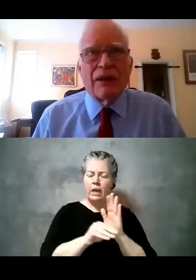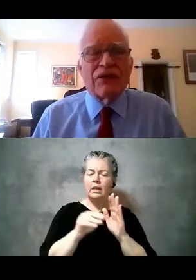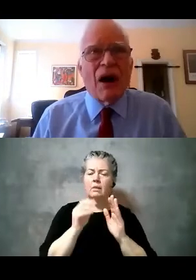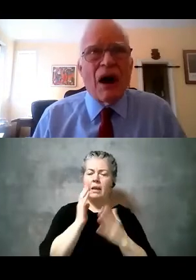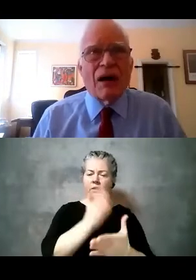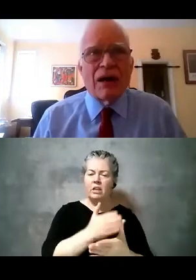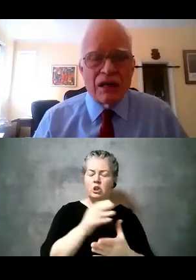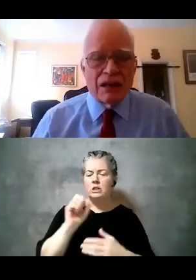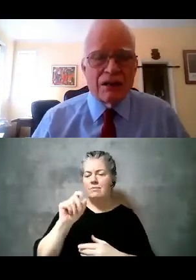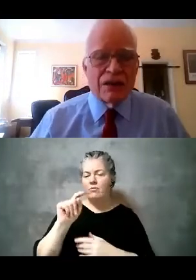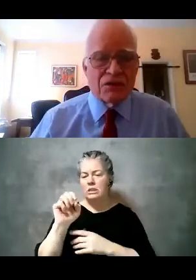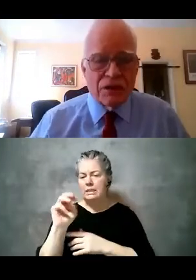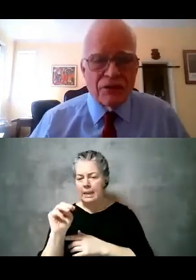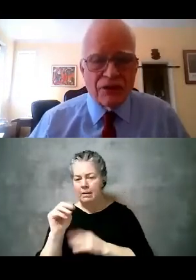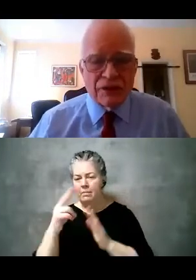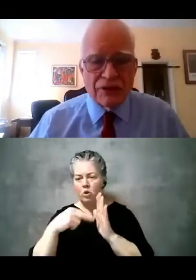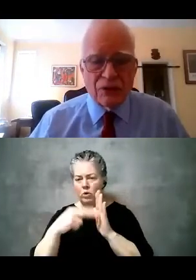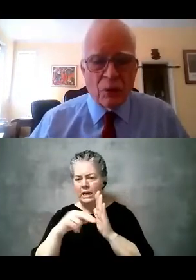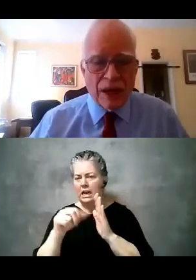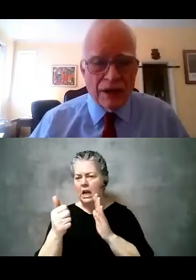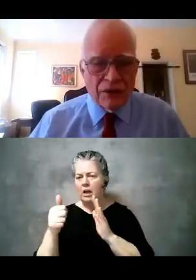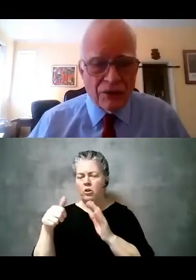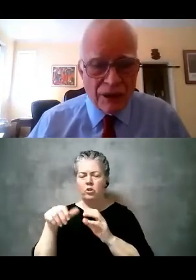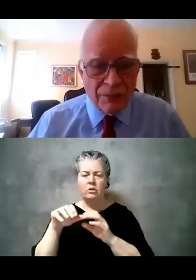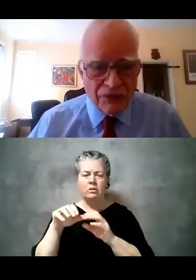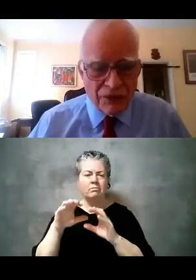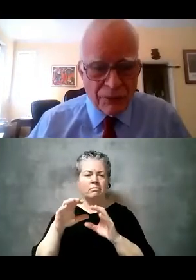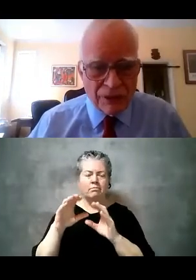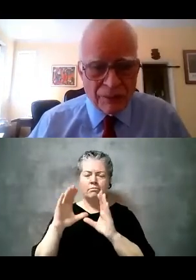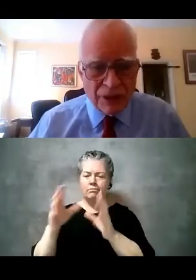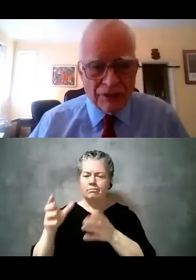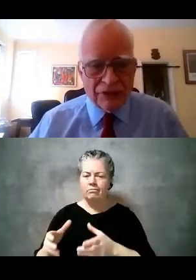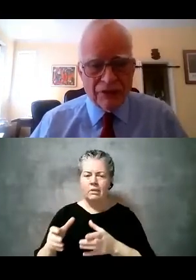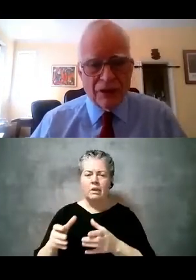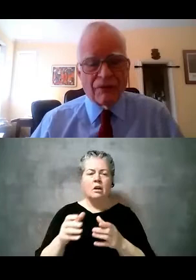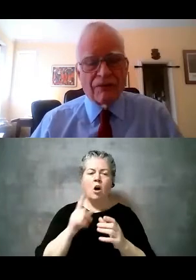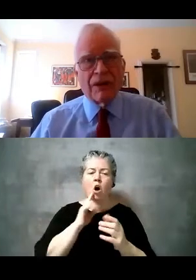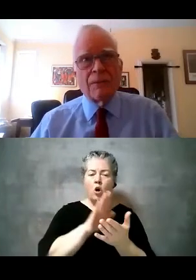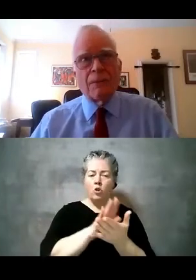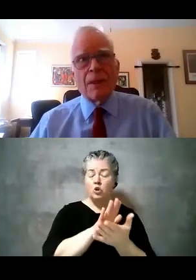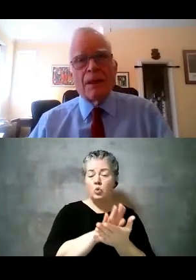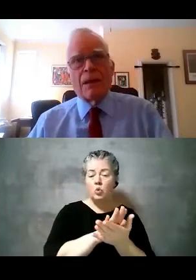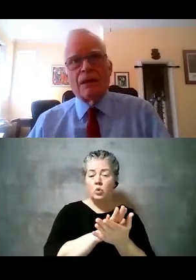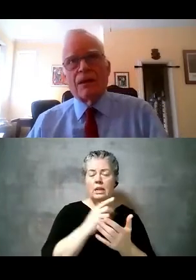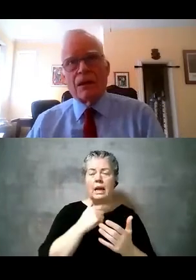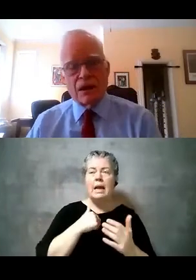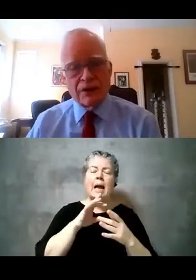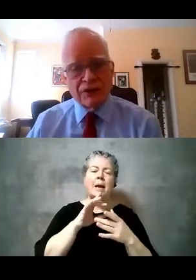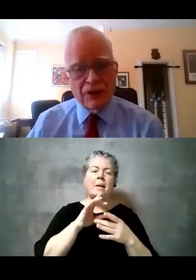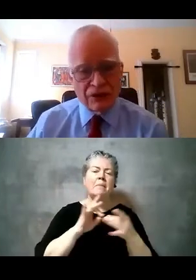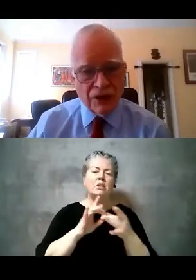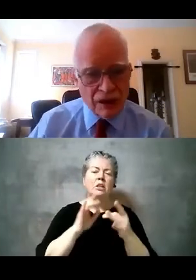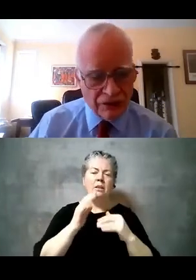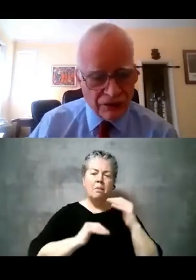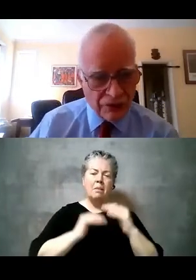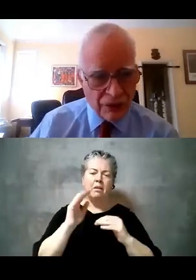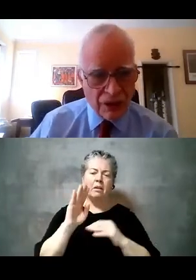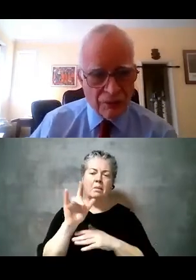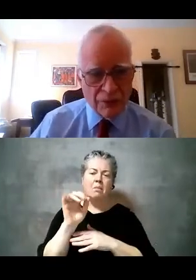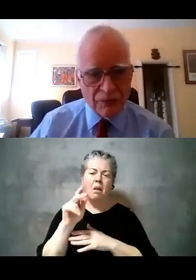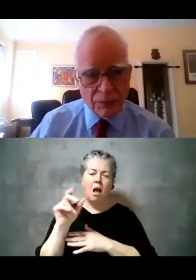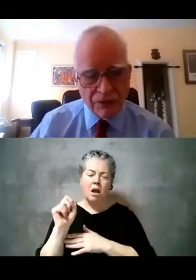other areas are intrinsically school-wide. I mentioned the building blocks of Doug Clements and his